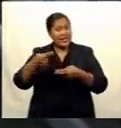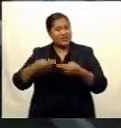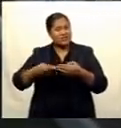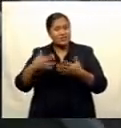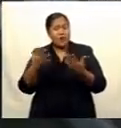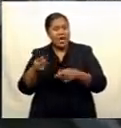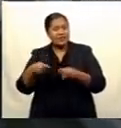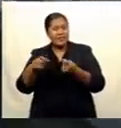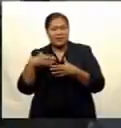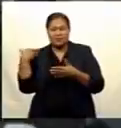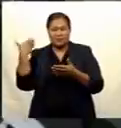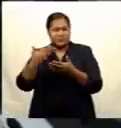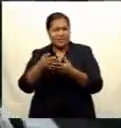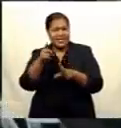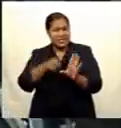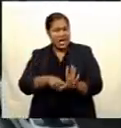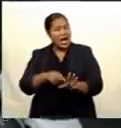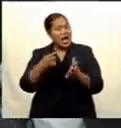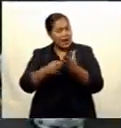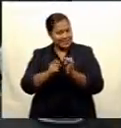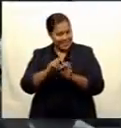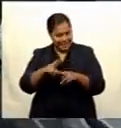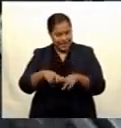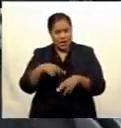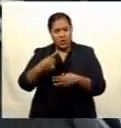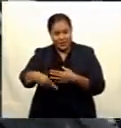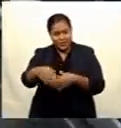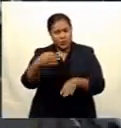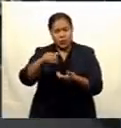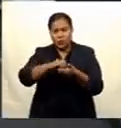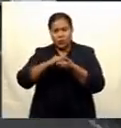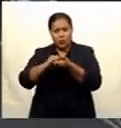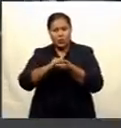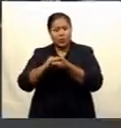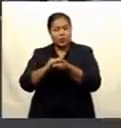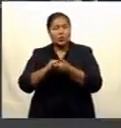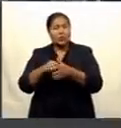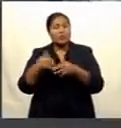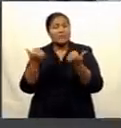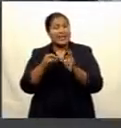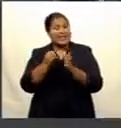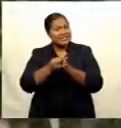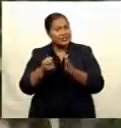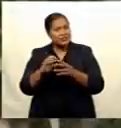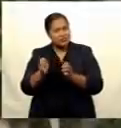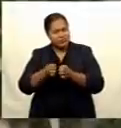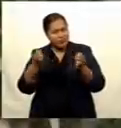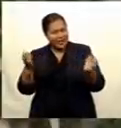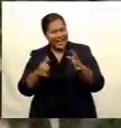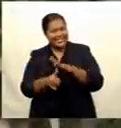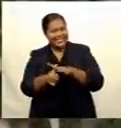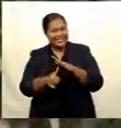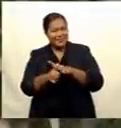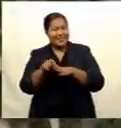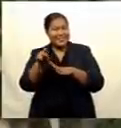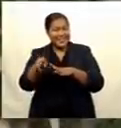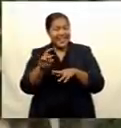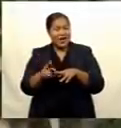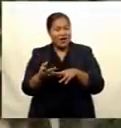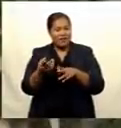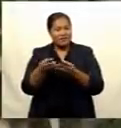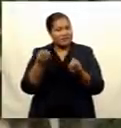market over the year, and the RBF will continue to engage with the lending institutions in broadening the accessibility of the